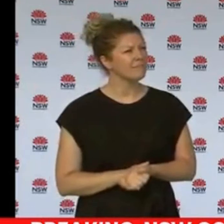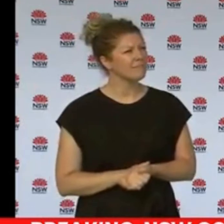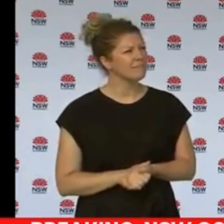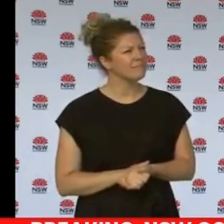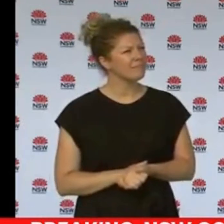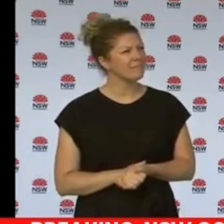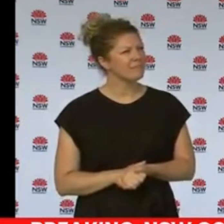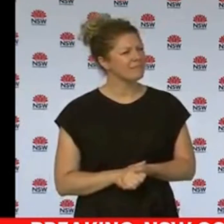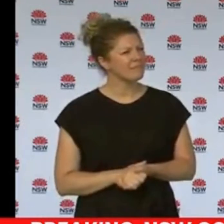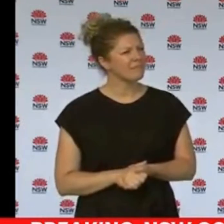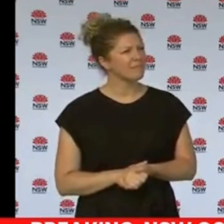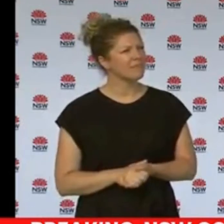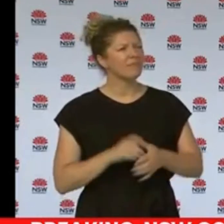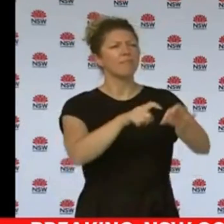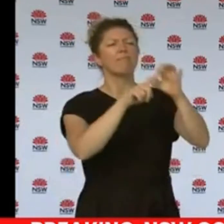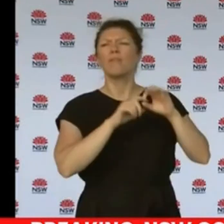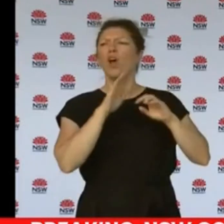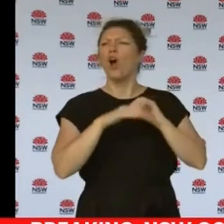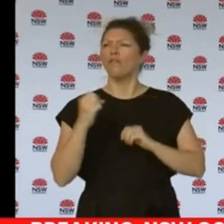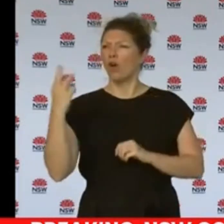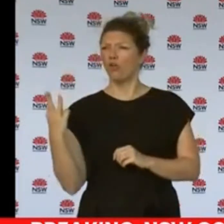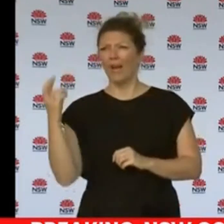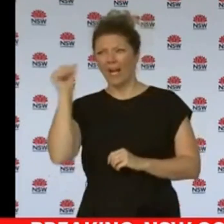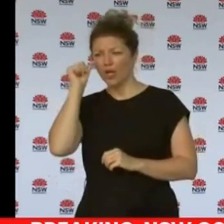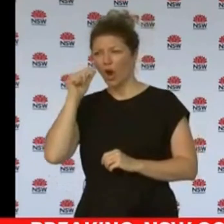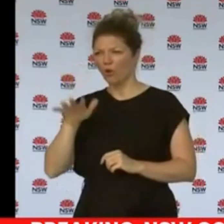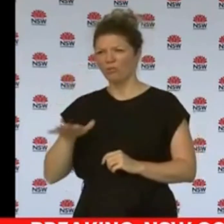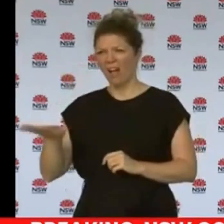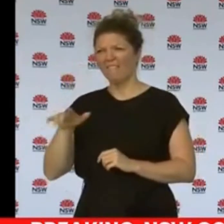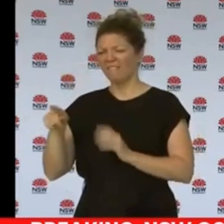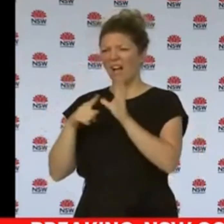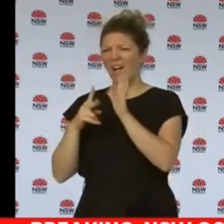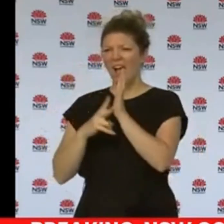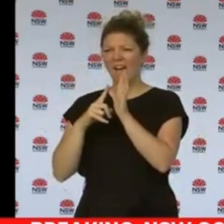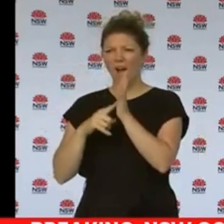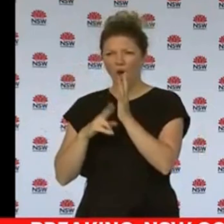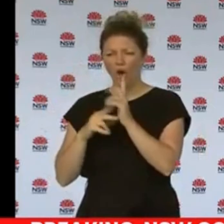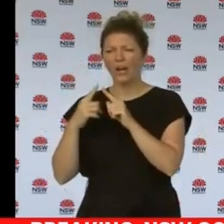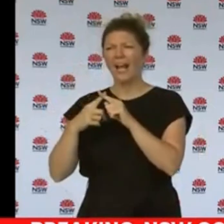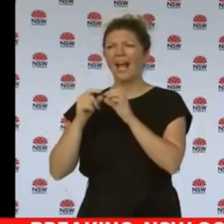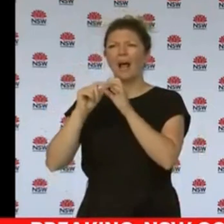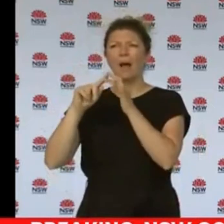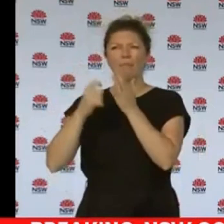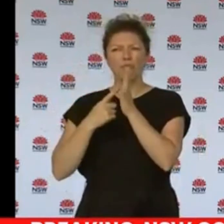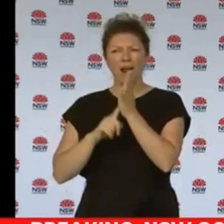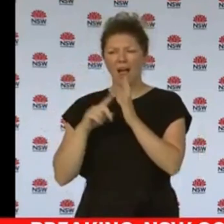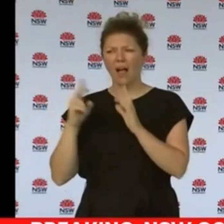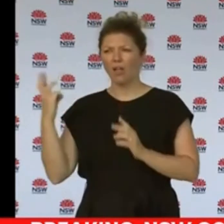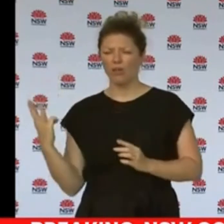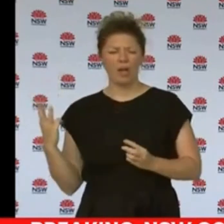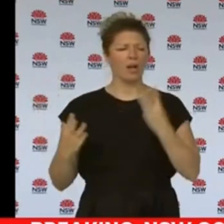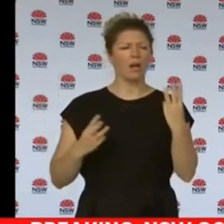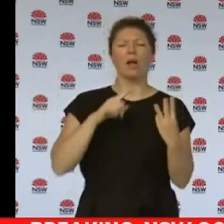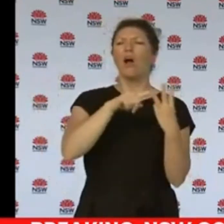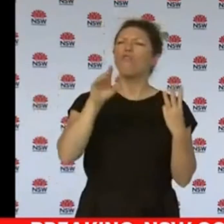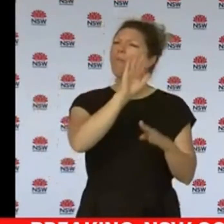did I hear you correctly, the 3 overseas cases? So in terms, the 3 overseas strains. Oh, you were talking about